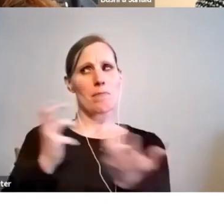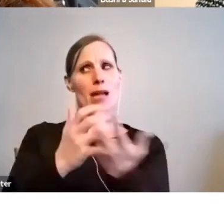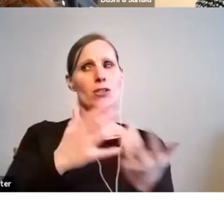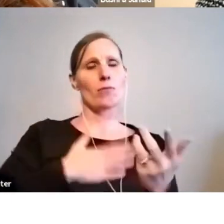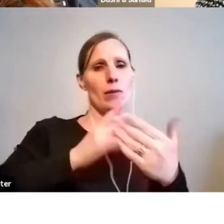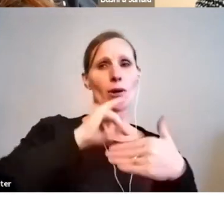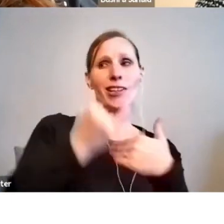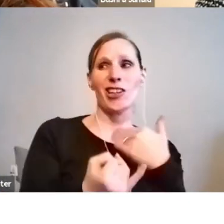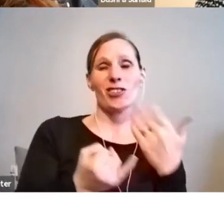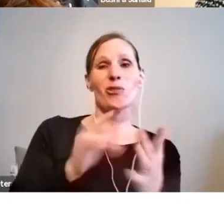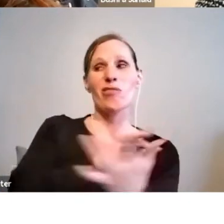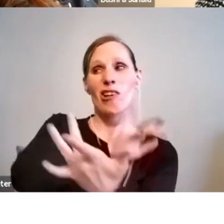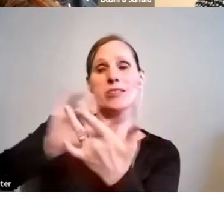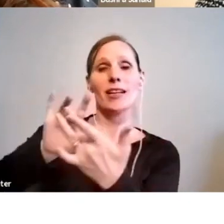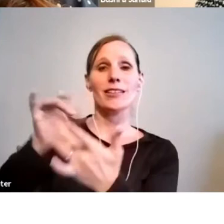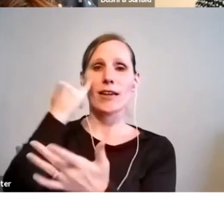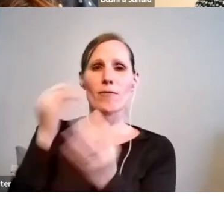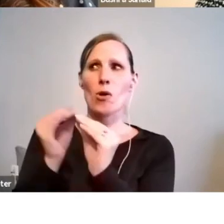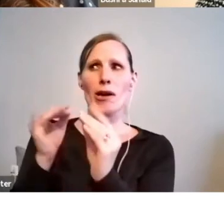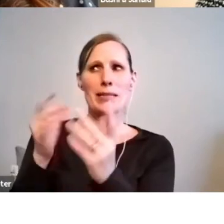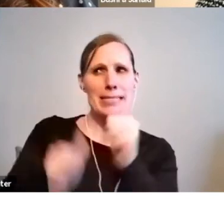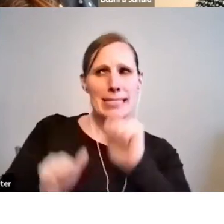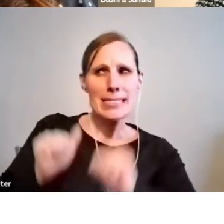So please do reach out to us if you have questions.